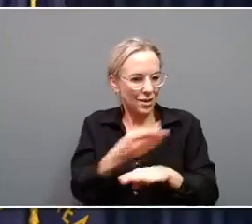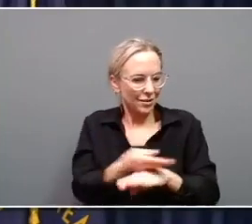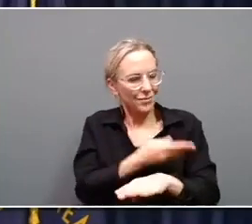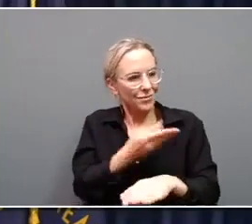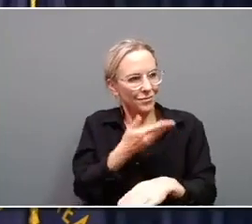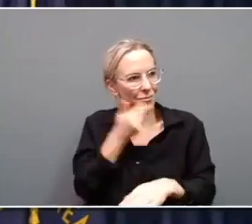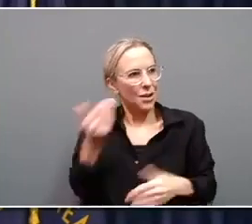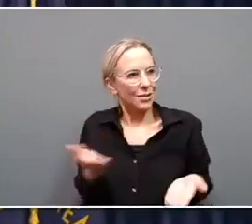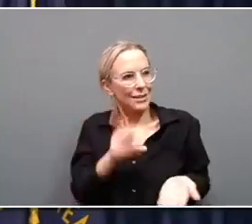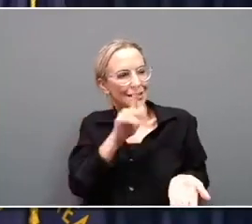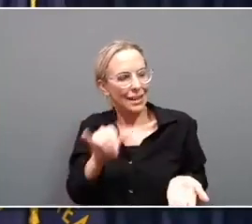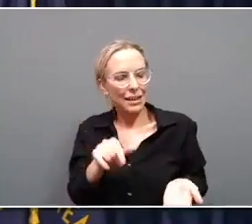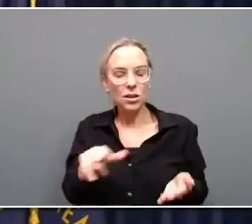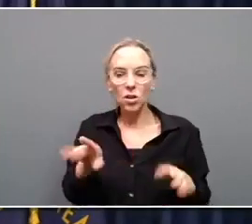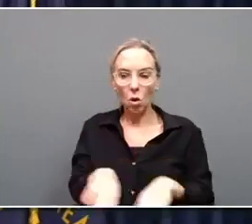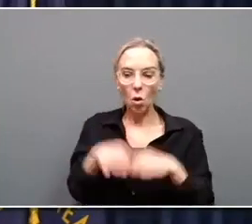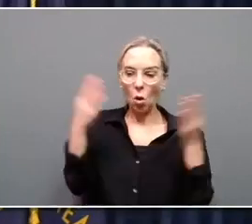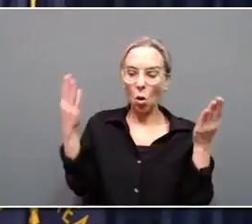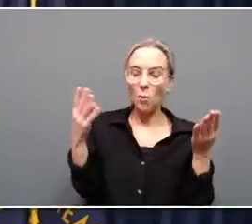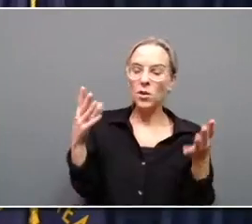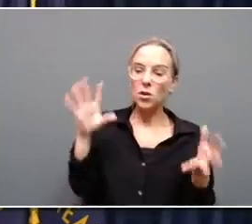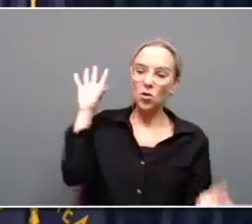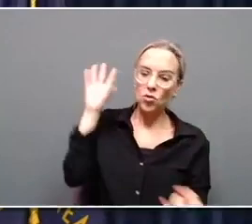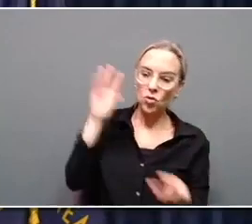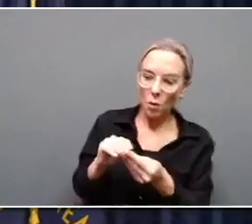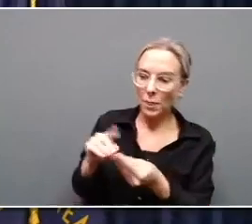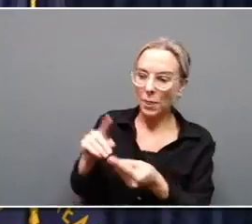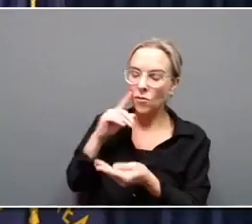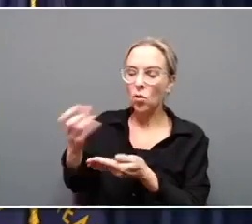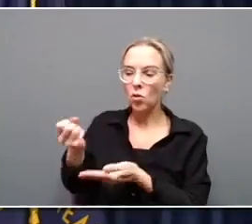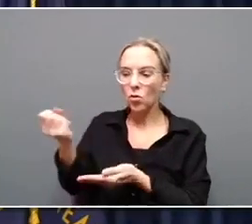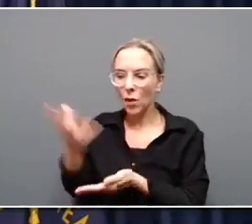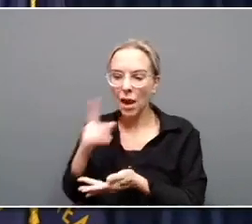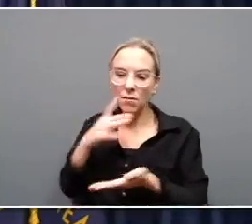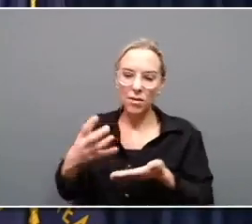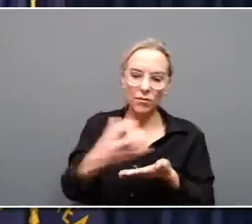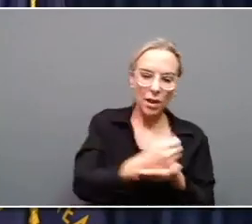opening, the total wagered, both retail and mobile combined, is over